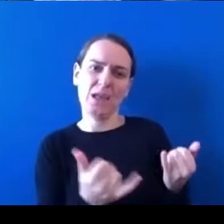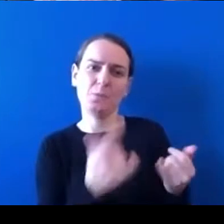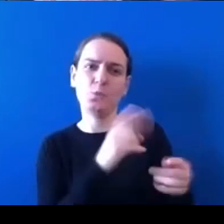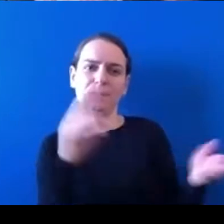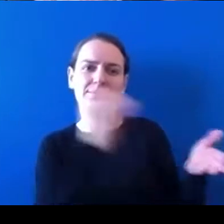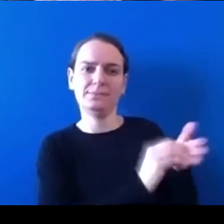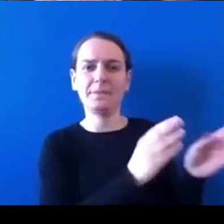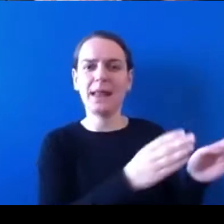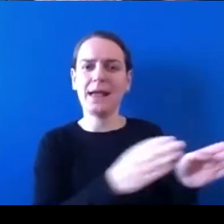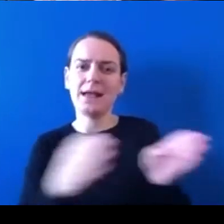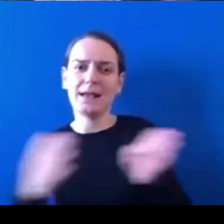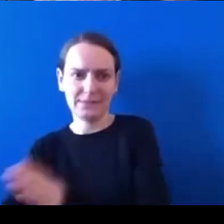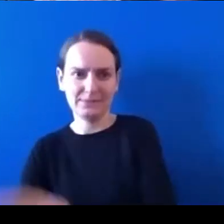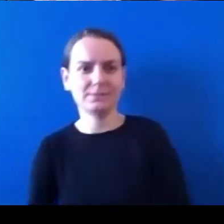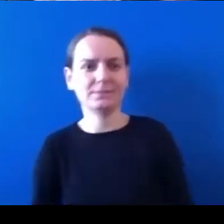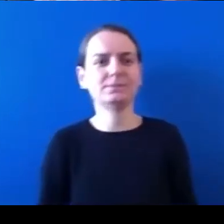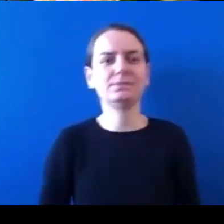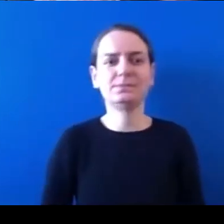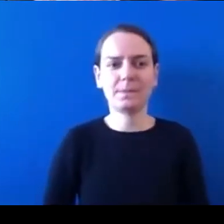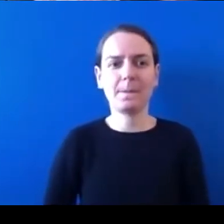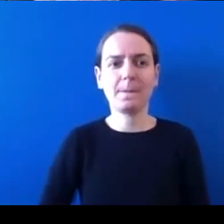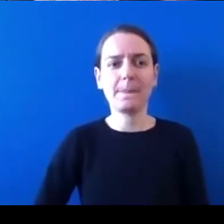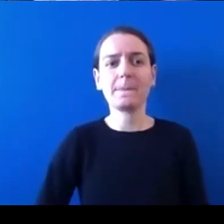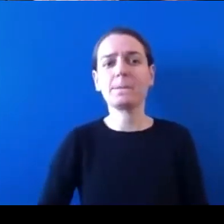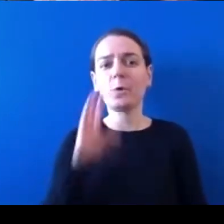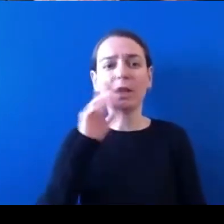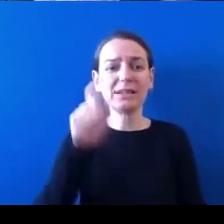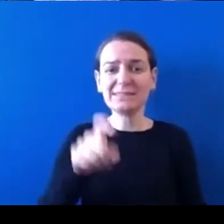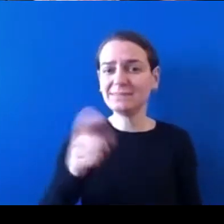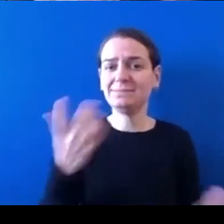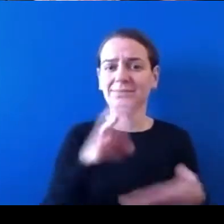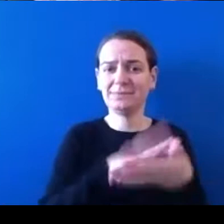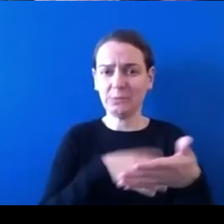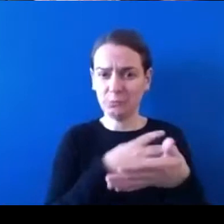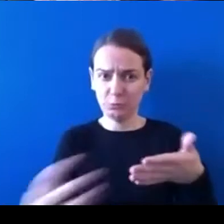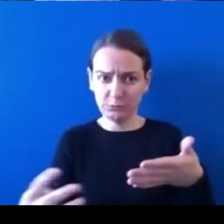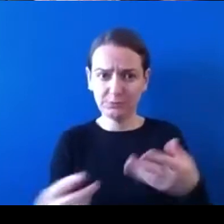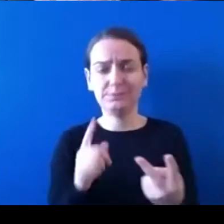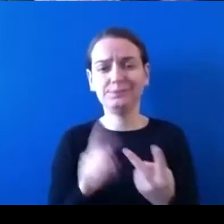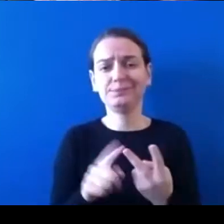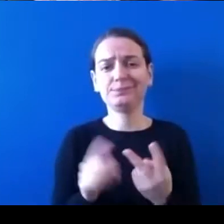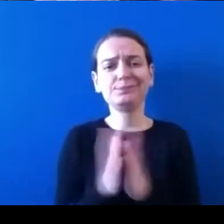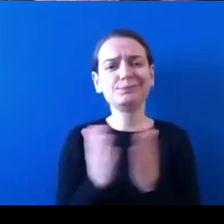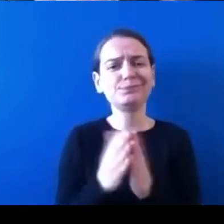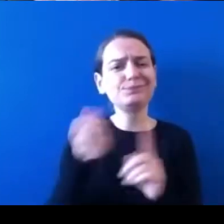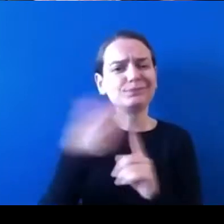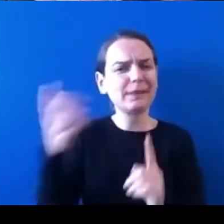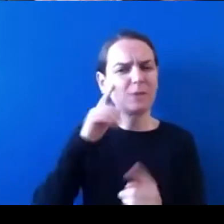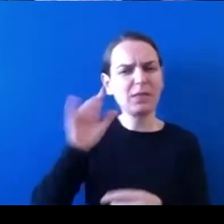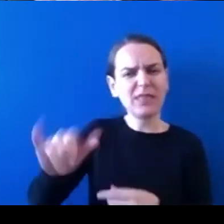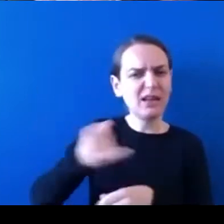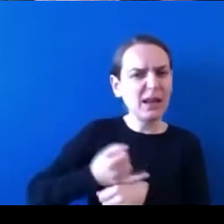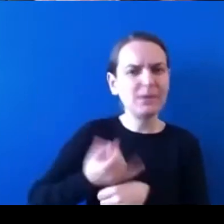you won't have time for orientation and mobility. You should know your routes before you get there